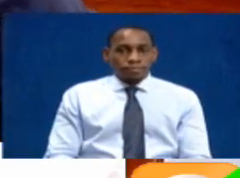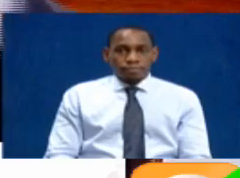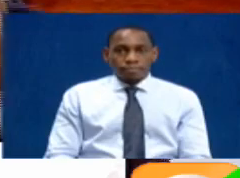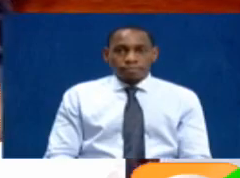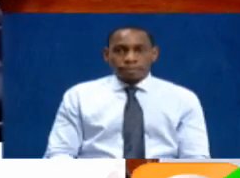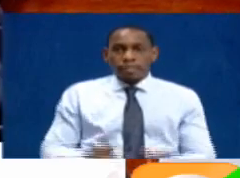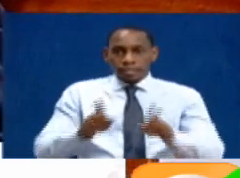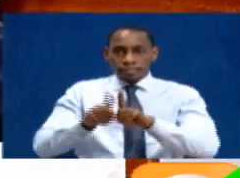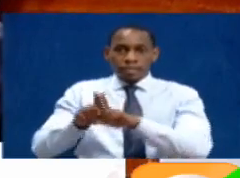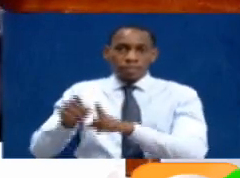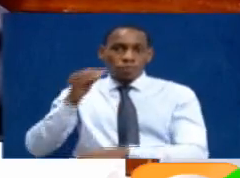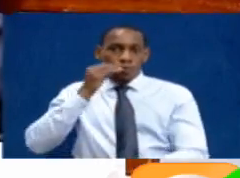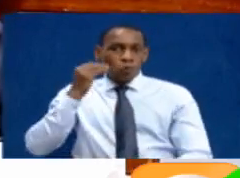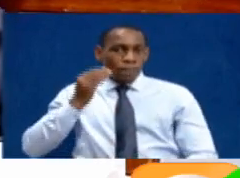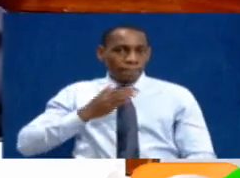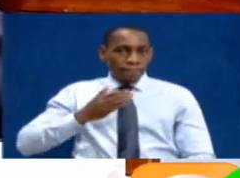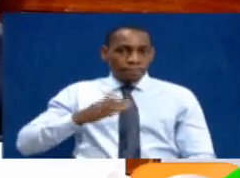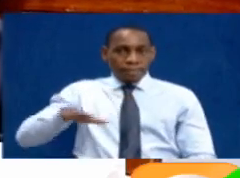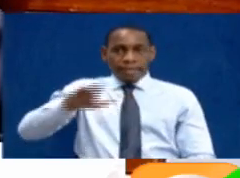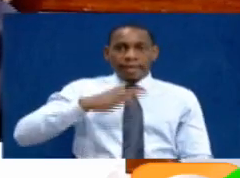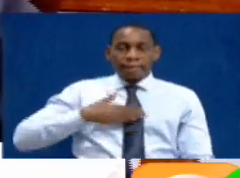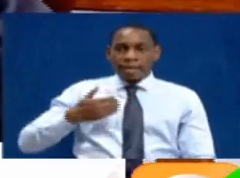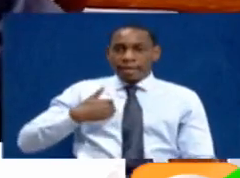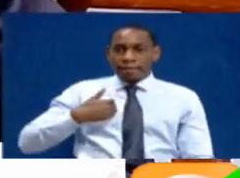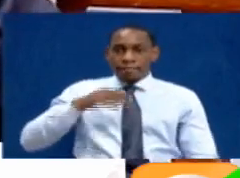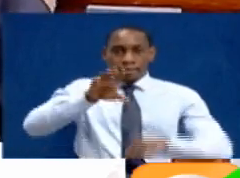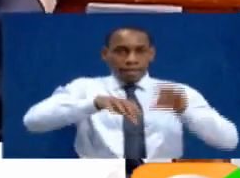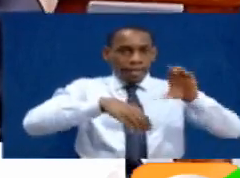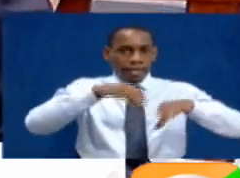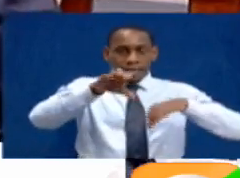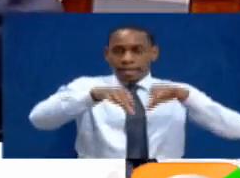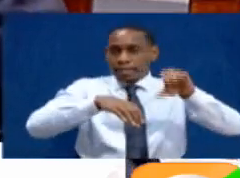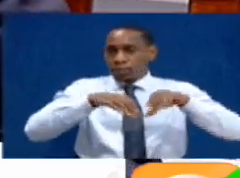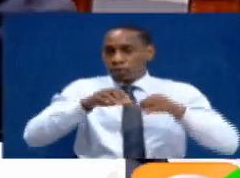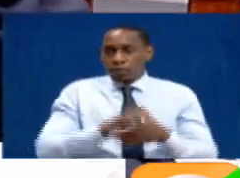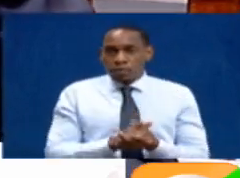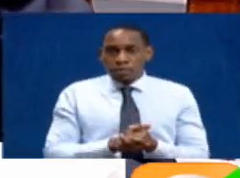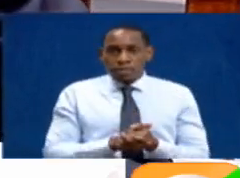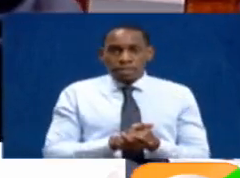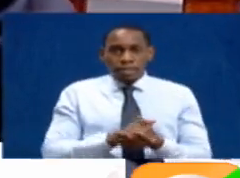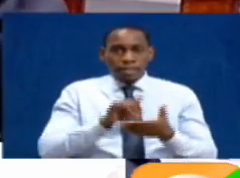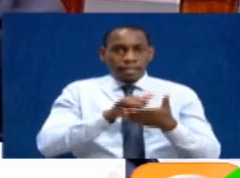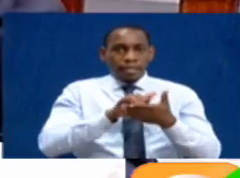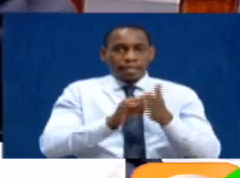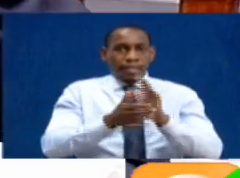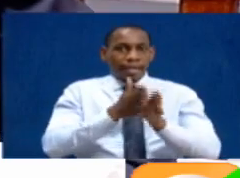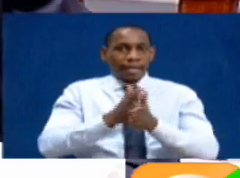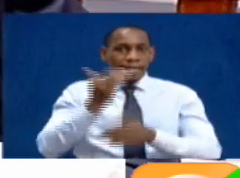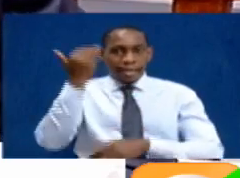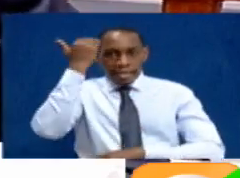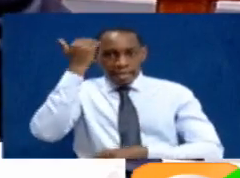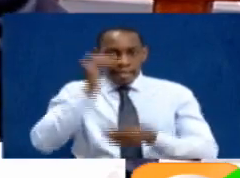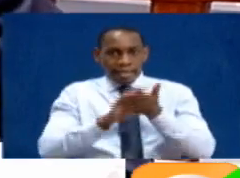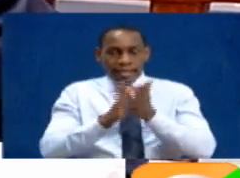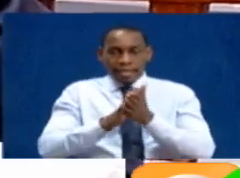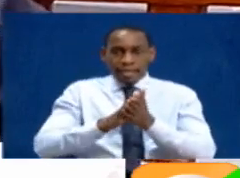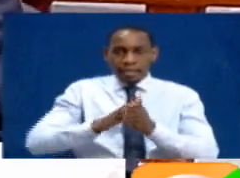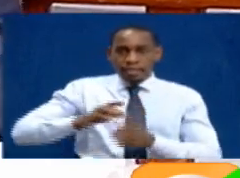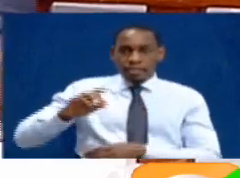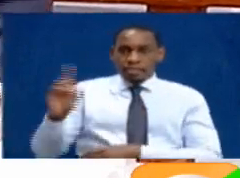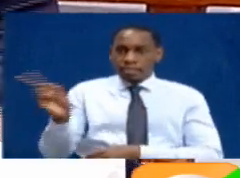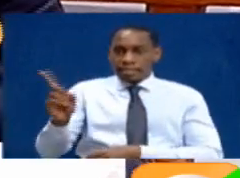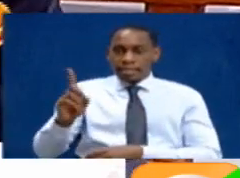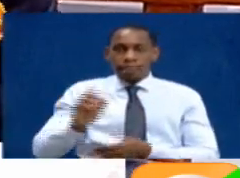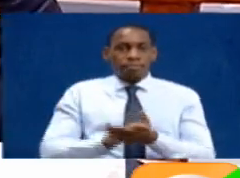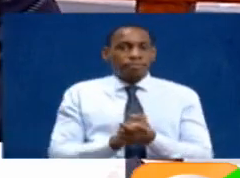reptile, something which looks similar to a snake, but it's not a snake. It doesn't bite. It has no head and doesn't have tail.